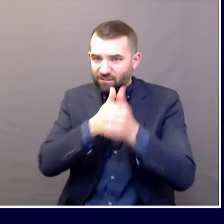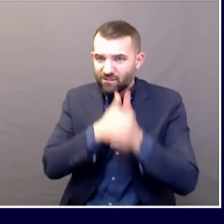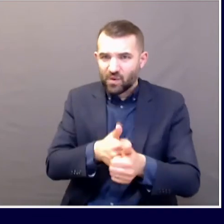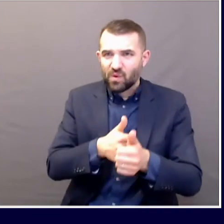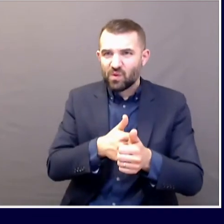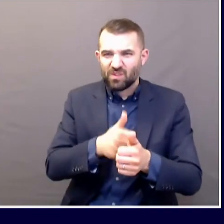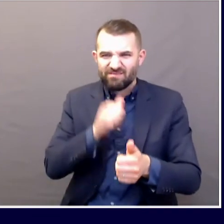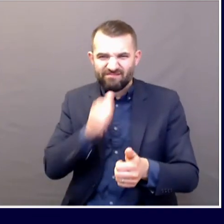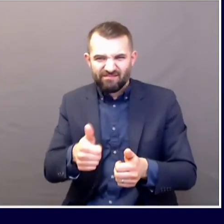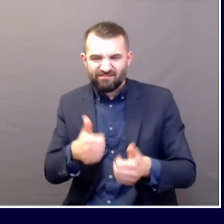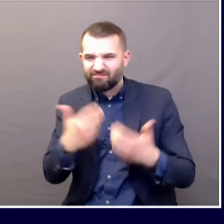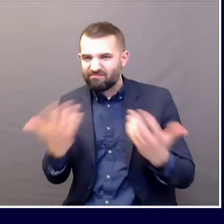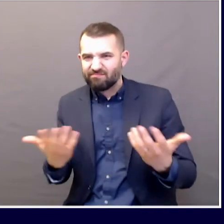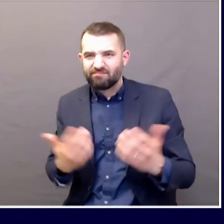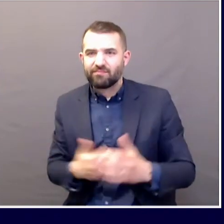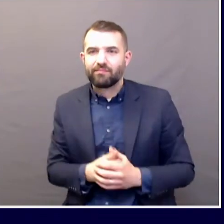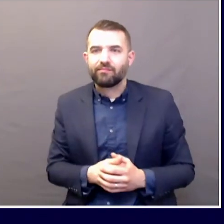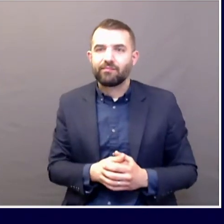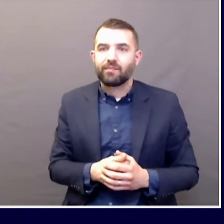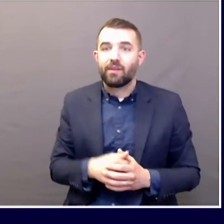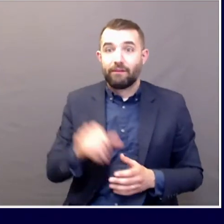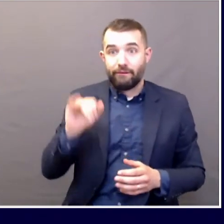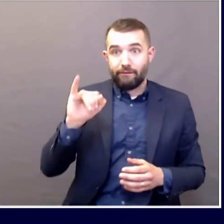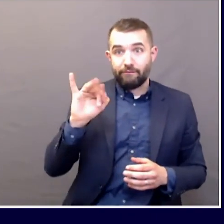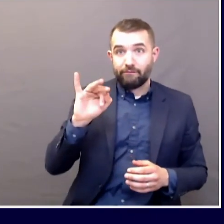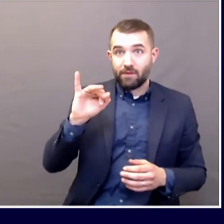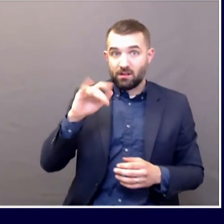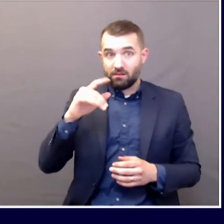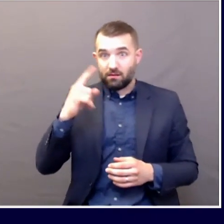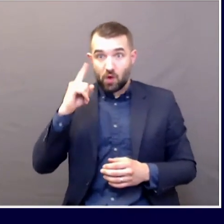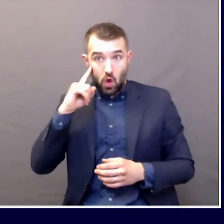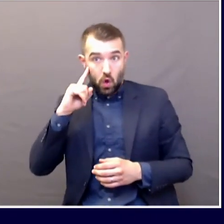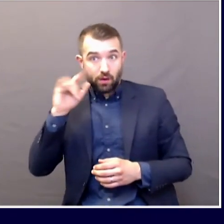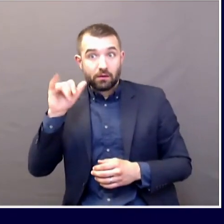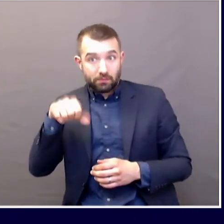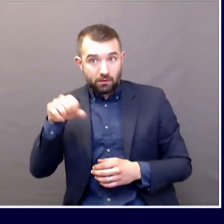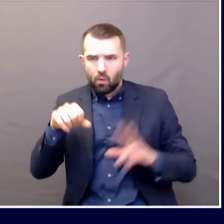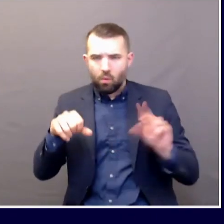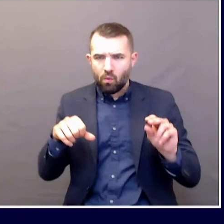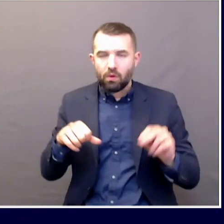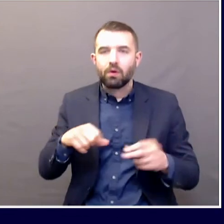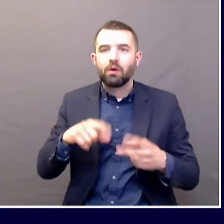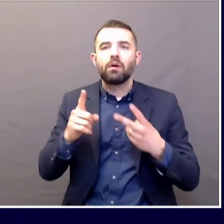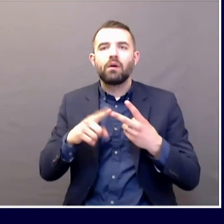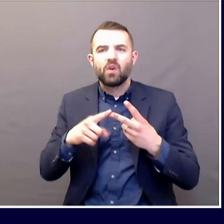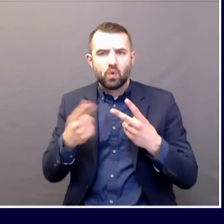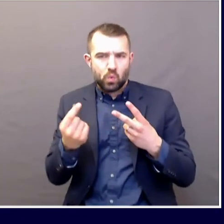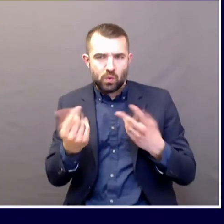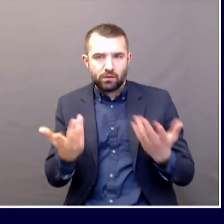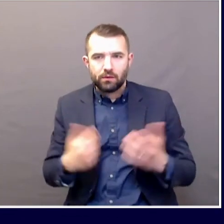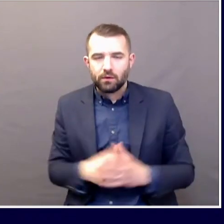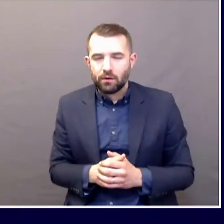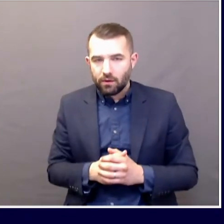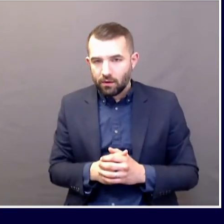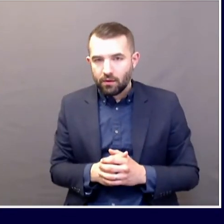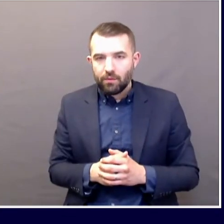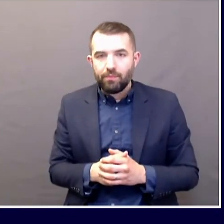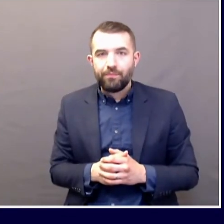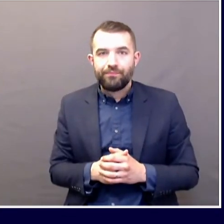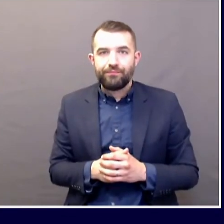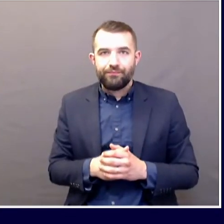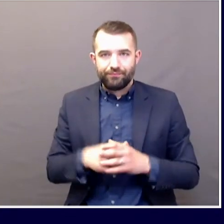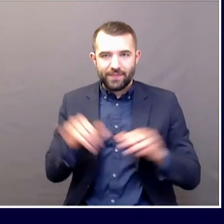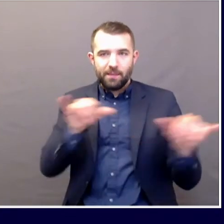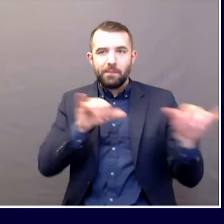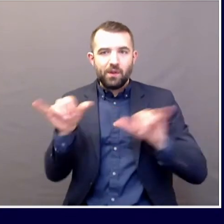CDC can do about this? We have had one or two reports of that. I referenced earlier in connection with Dustin's question, some concerns